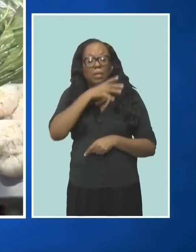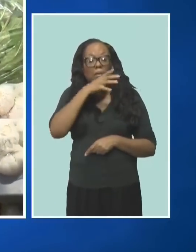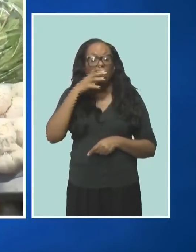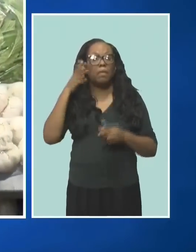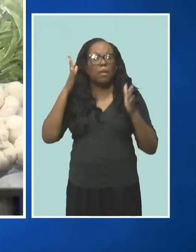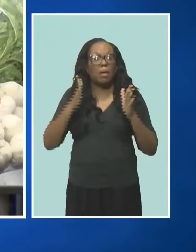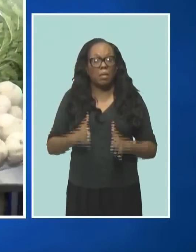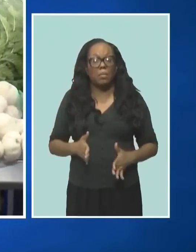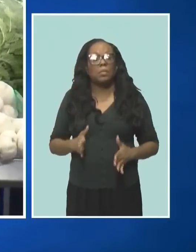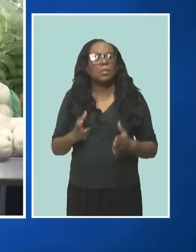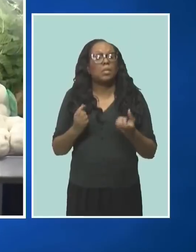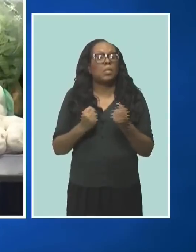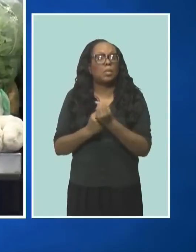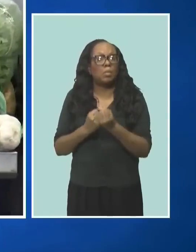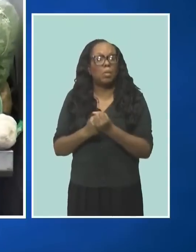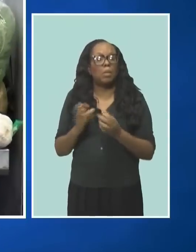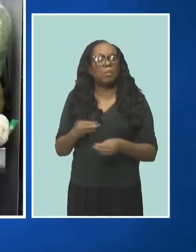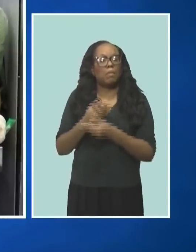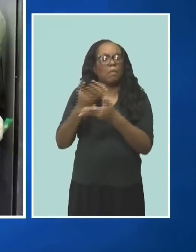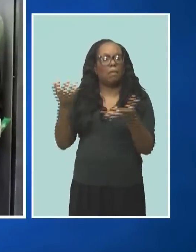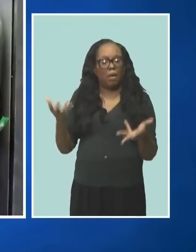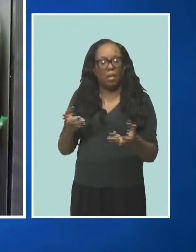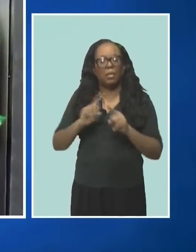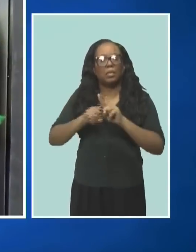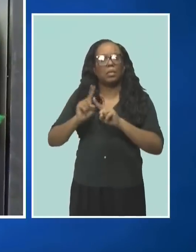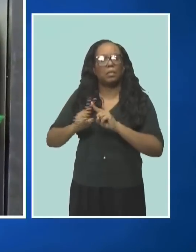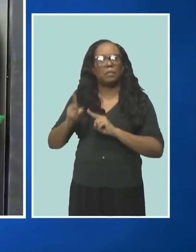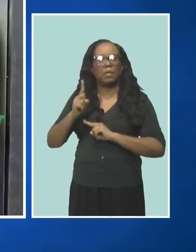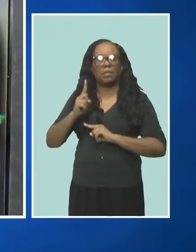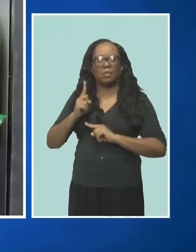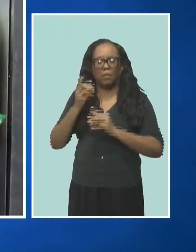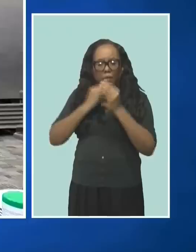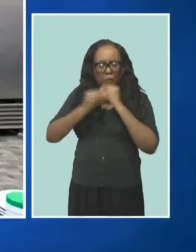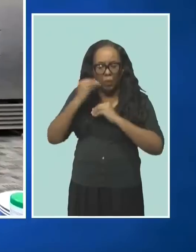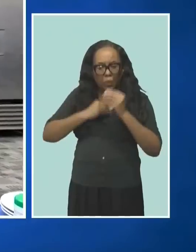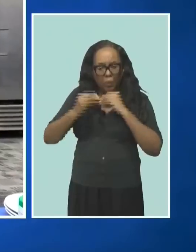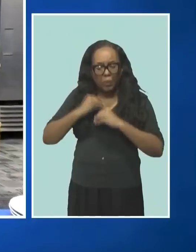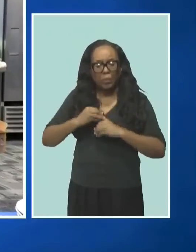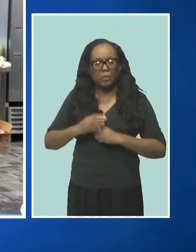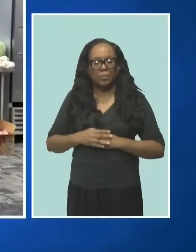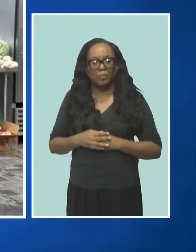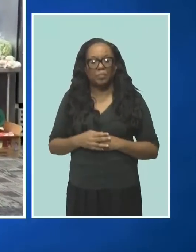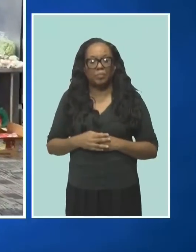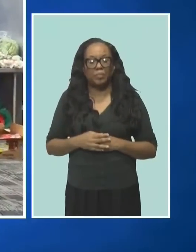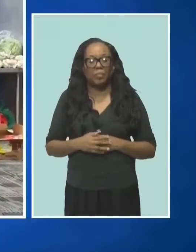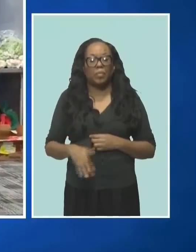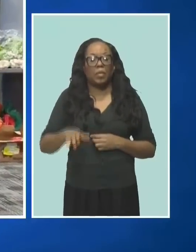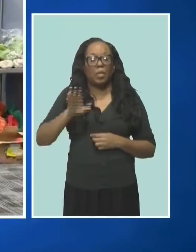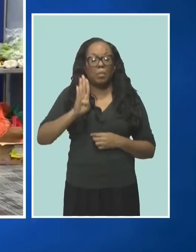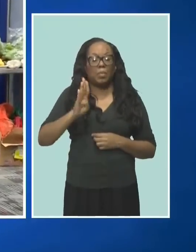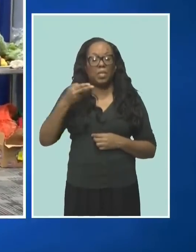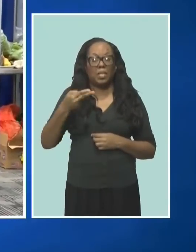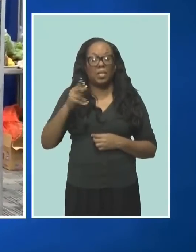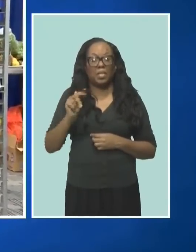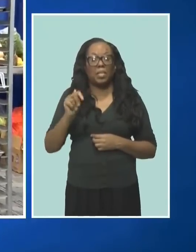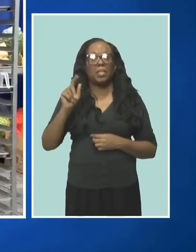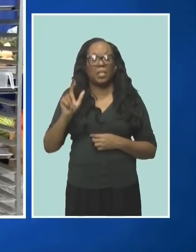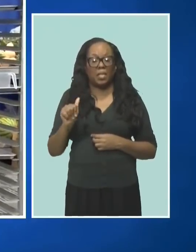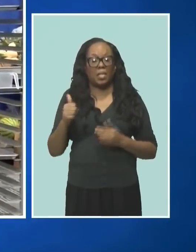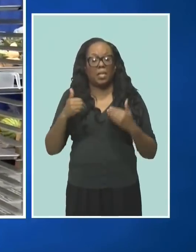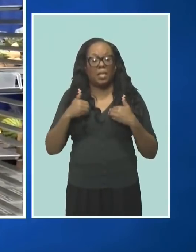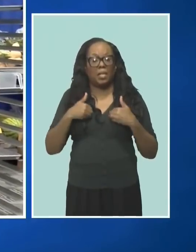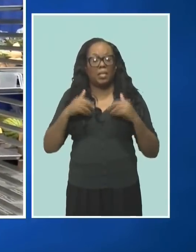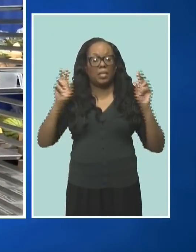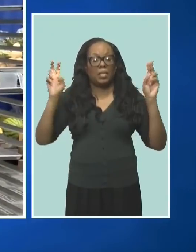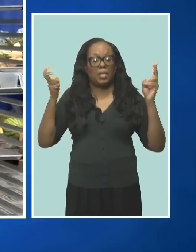more buy-in from chefs. He was speaking during the Barbados Hotel and Tourism Association's Barbados